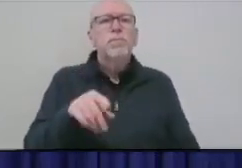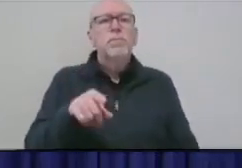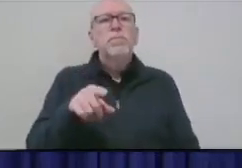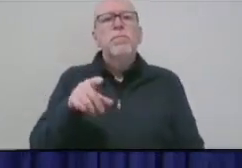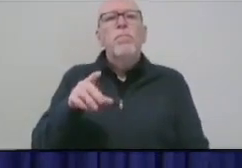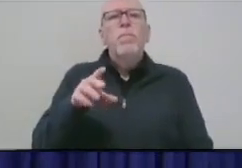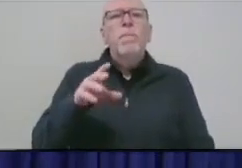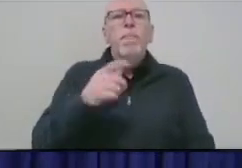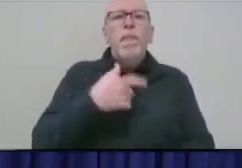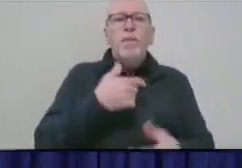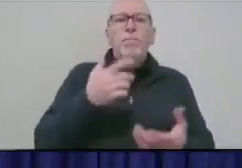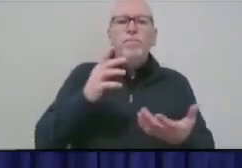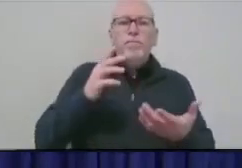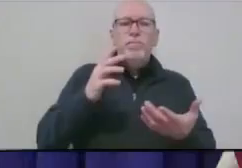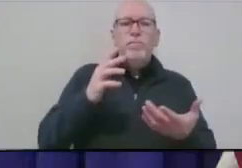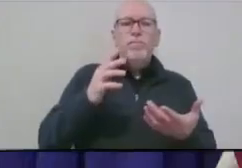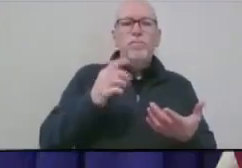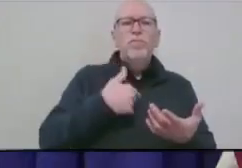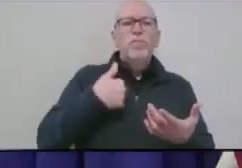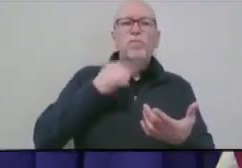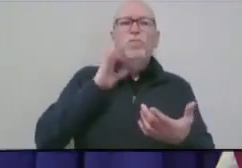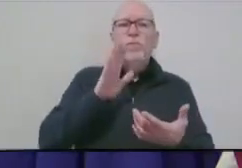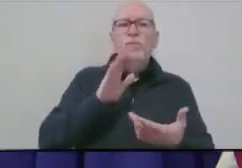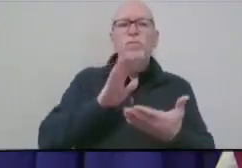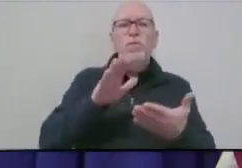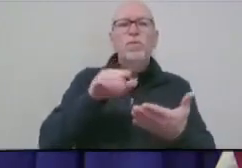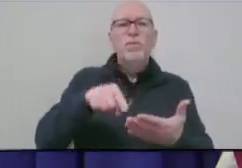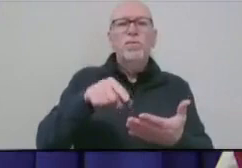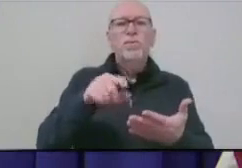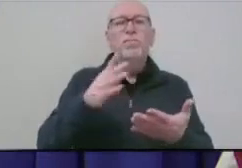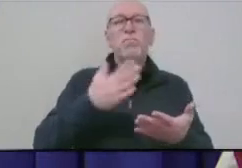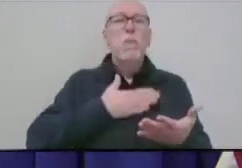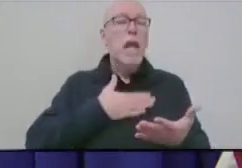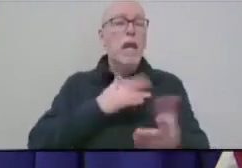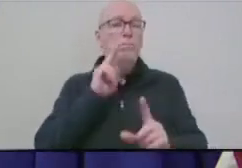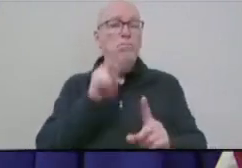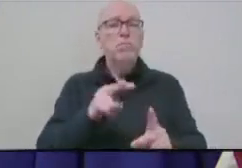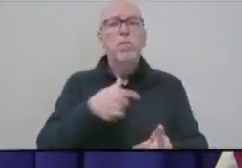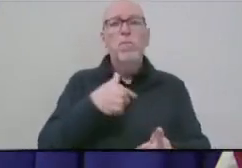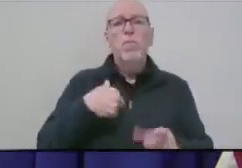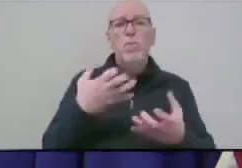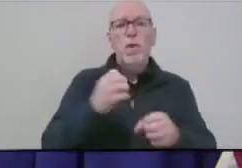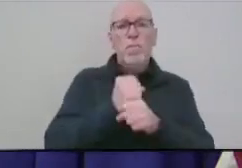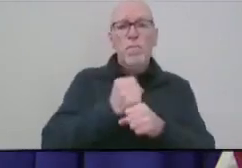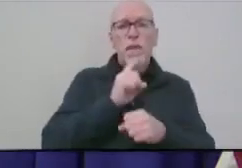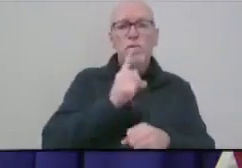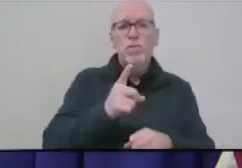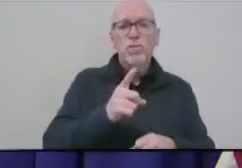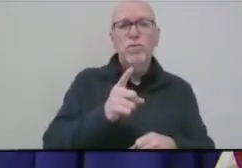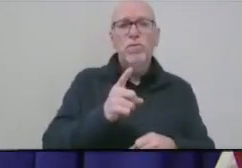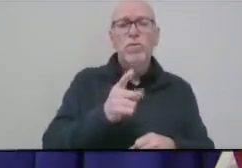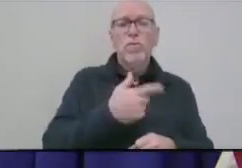you know, where I come at this is obviously we want to make sure that we have a